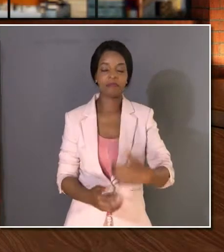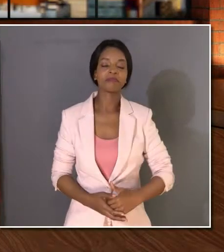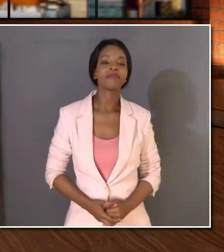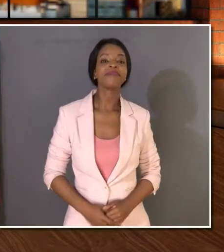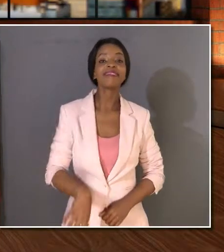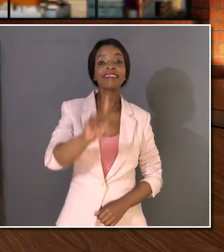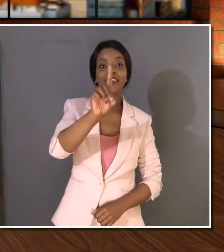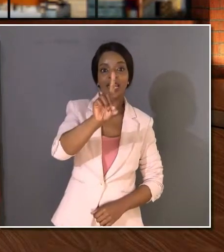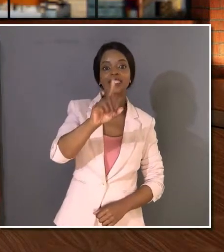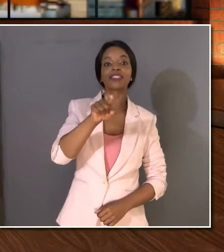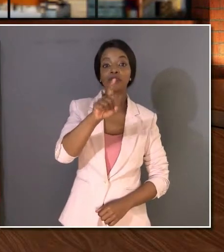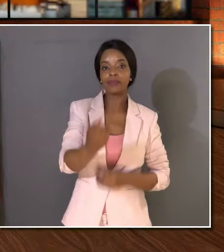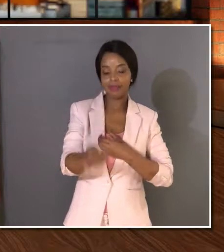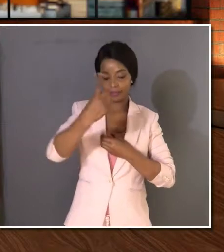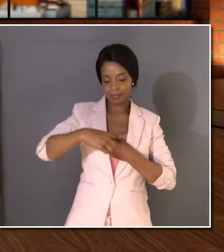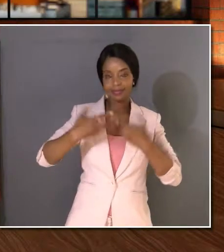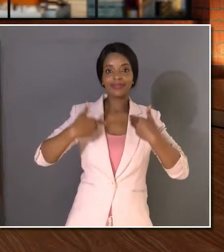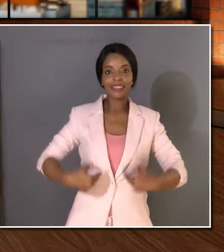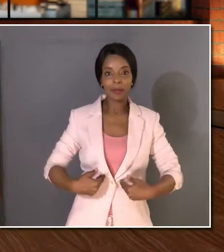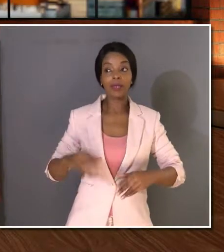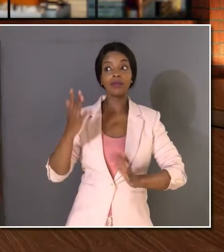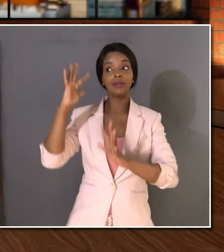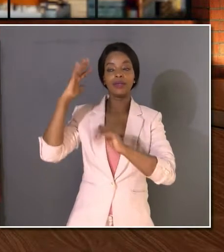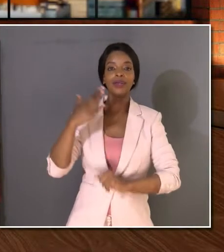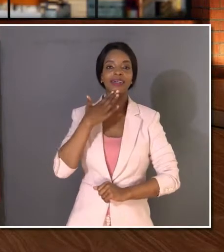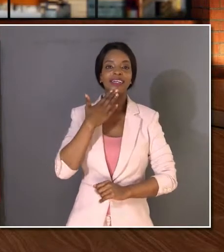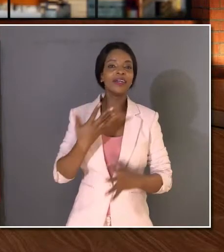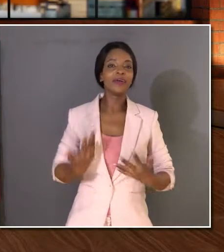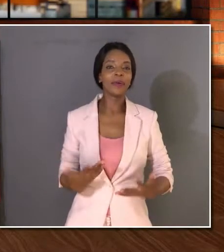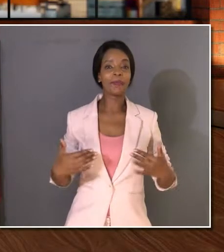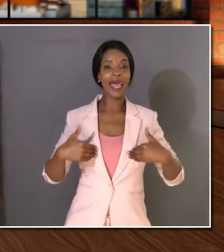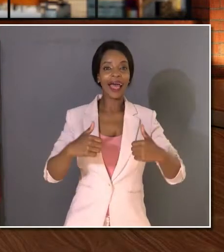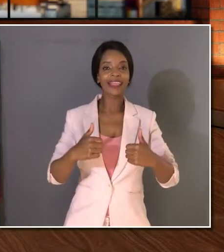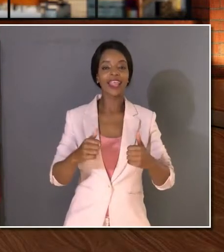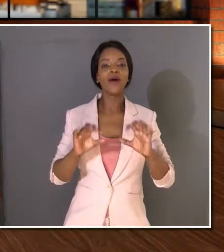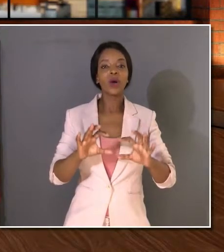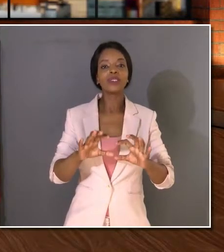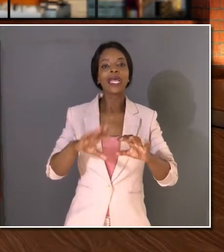in congratulating Healthforce Web Application,